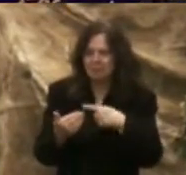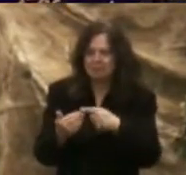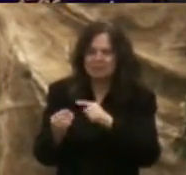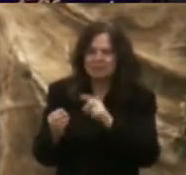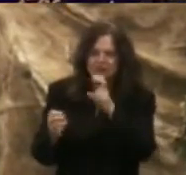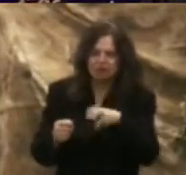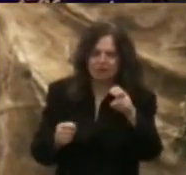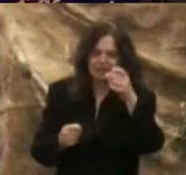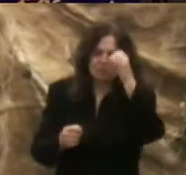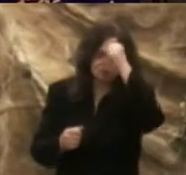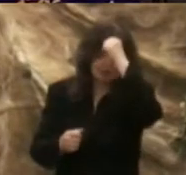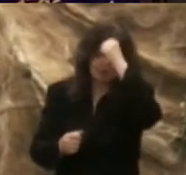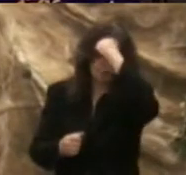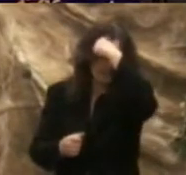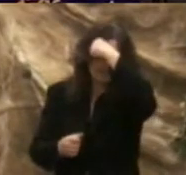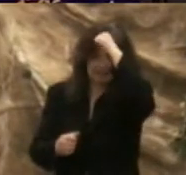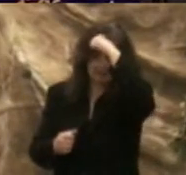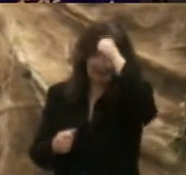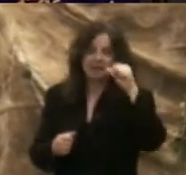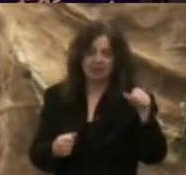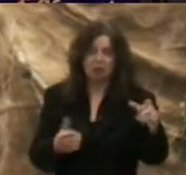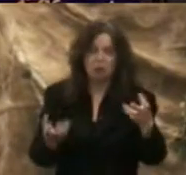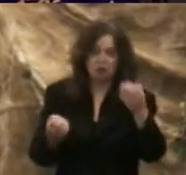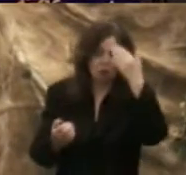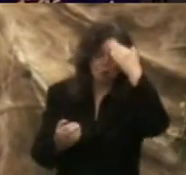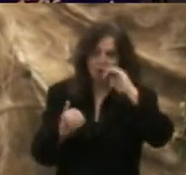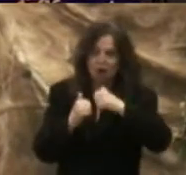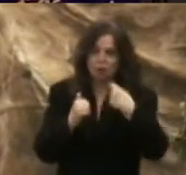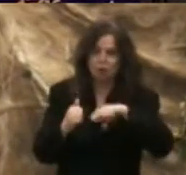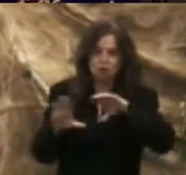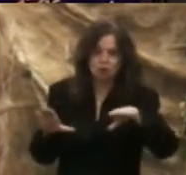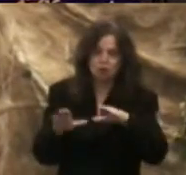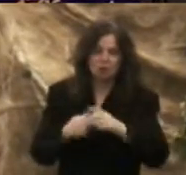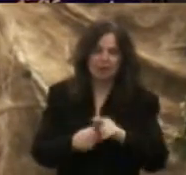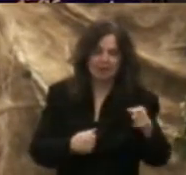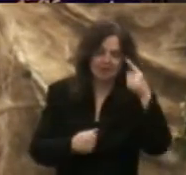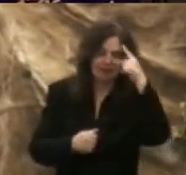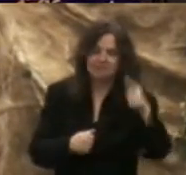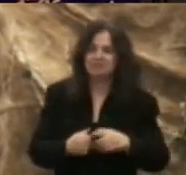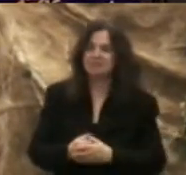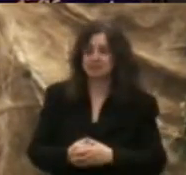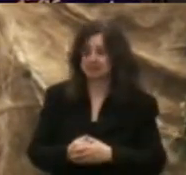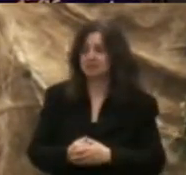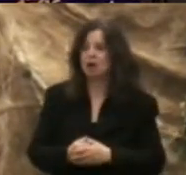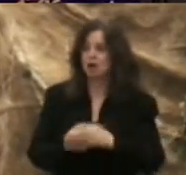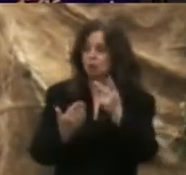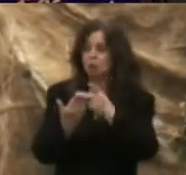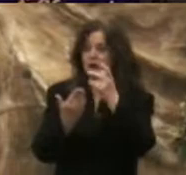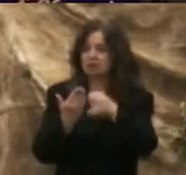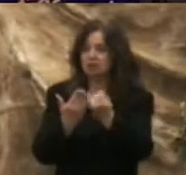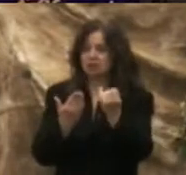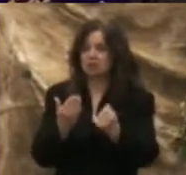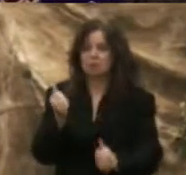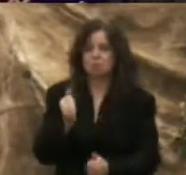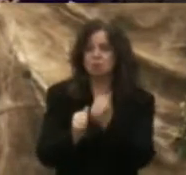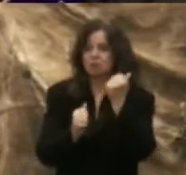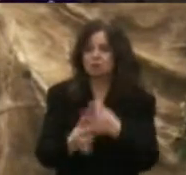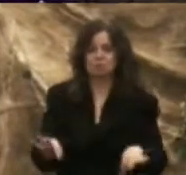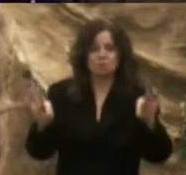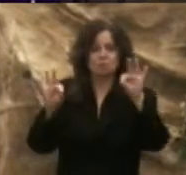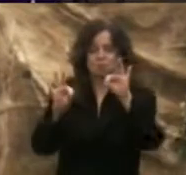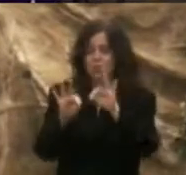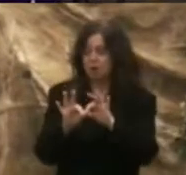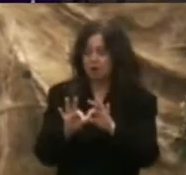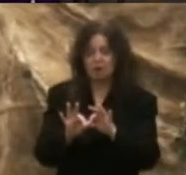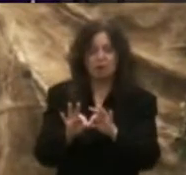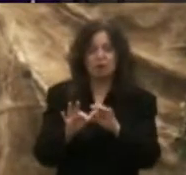weekends. He just wanted to know how we are doing because he considers this Bihar project to be the most worthy one he